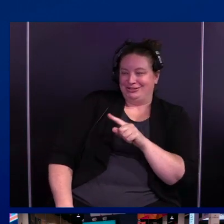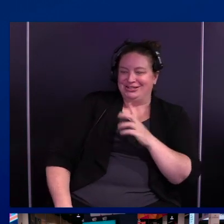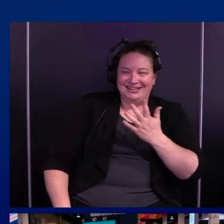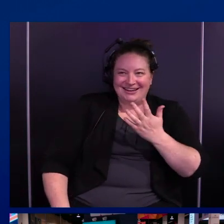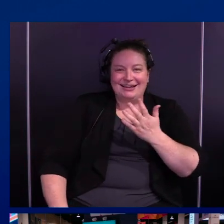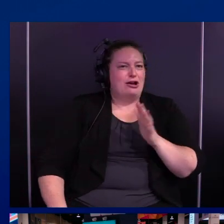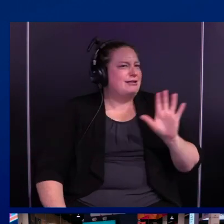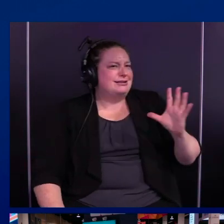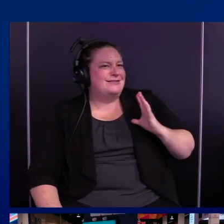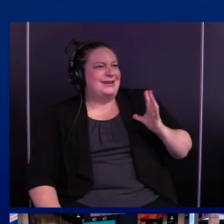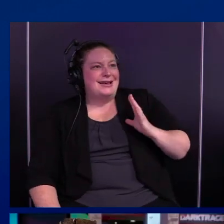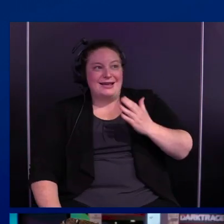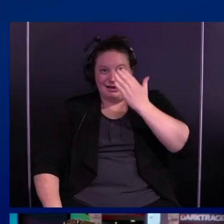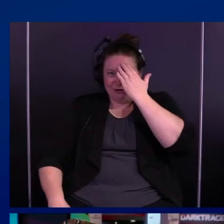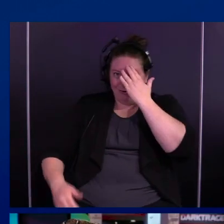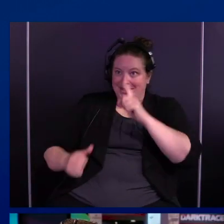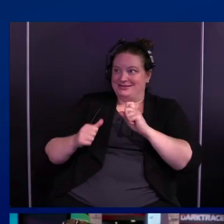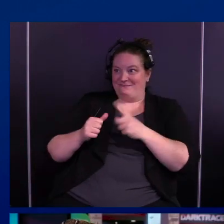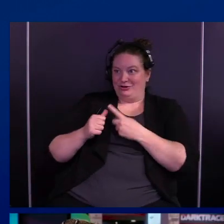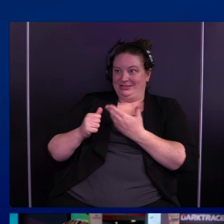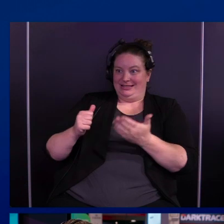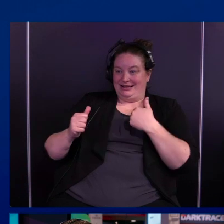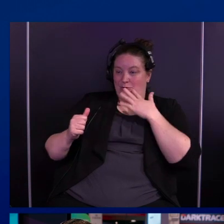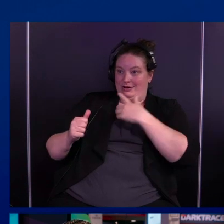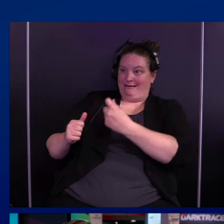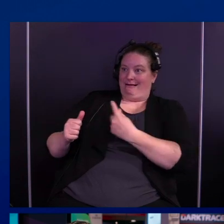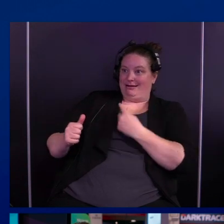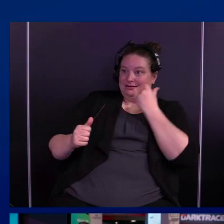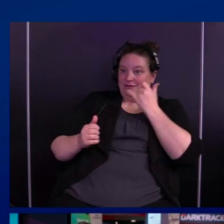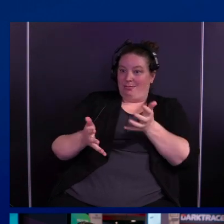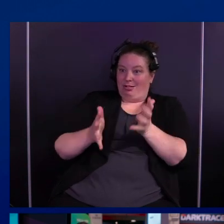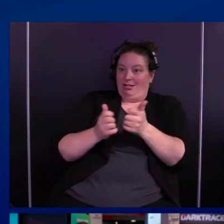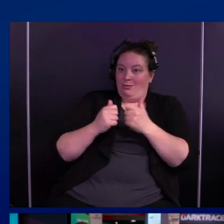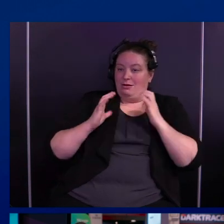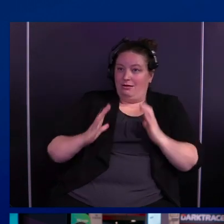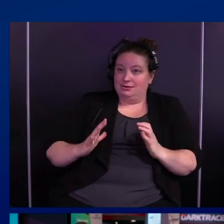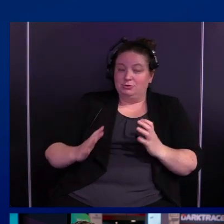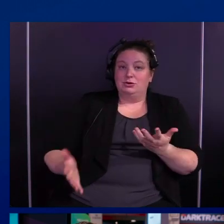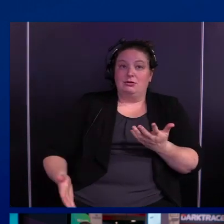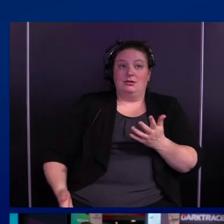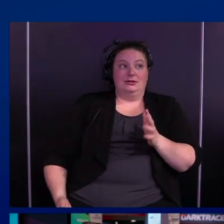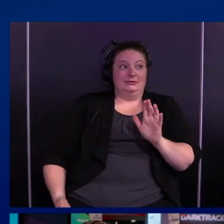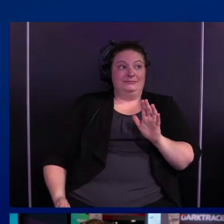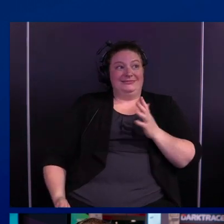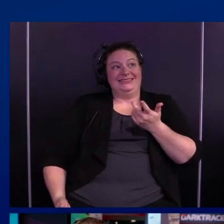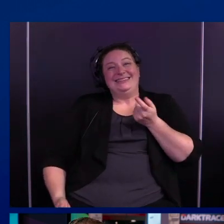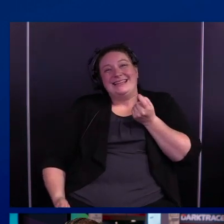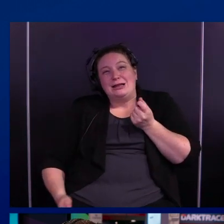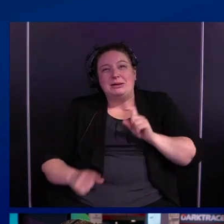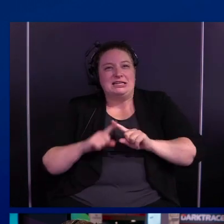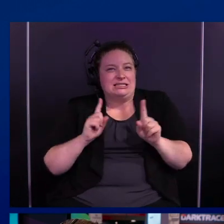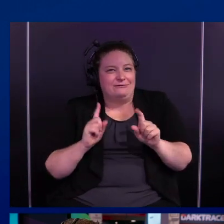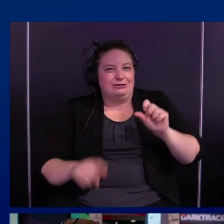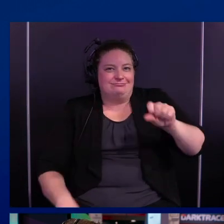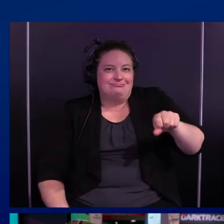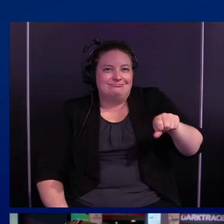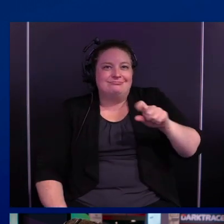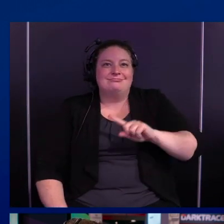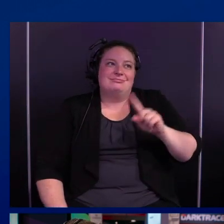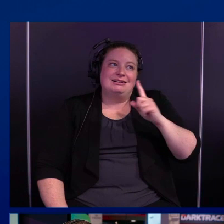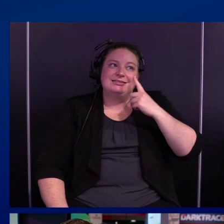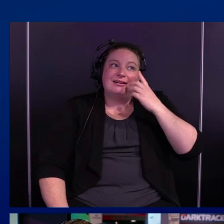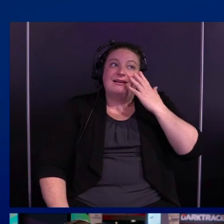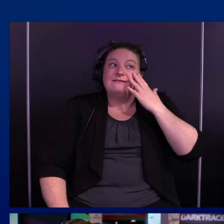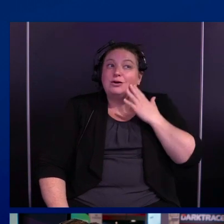one of the first things I get asked if I'm talking to my customers about this. Like, oh, it is slightly different because, unfortunately,